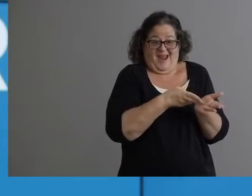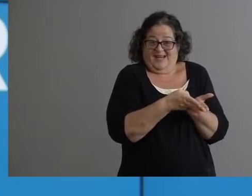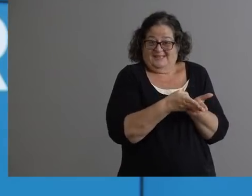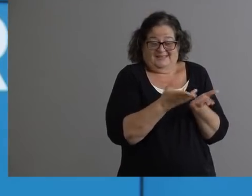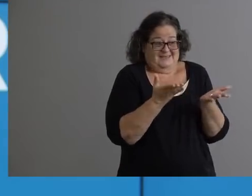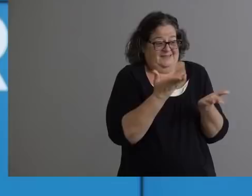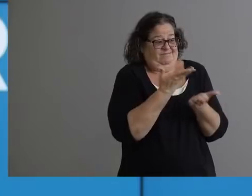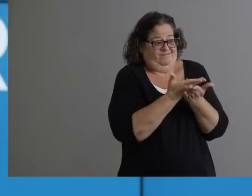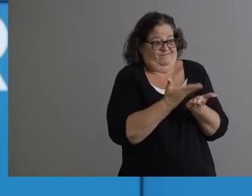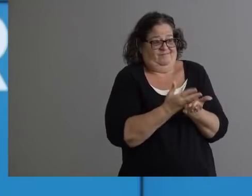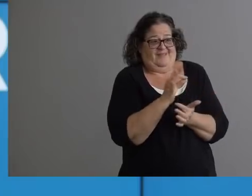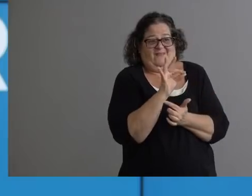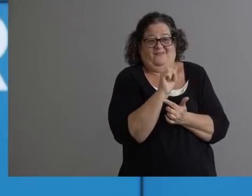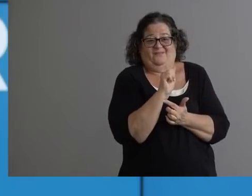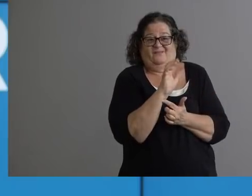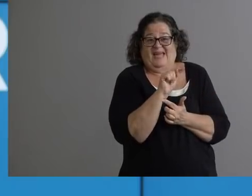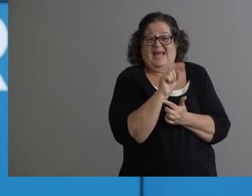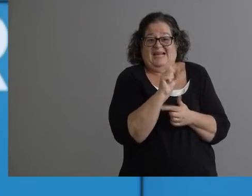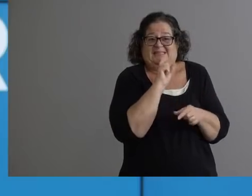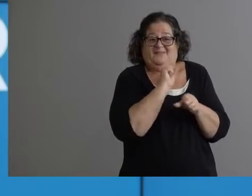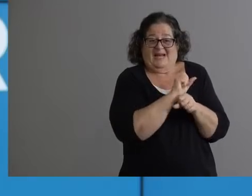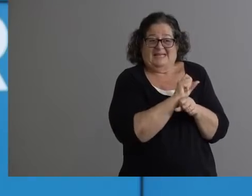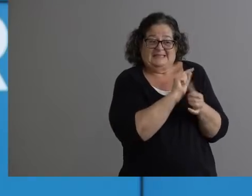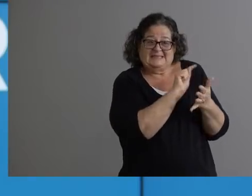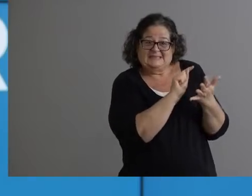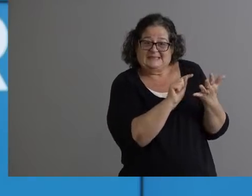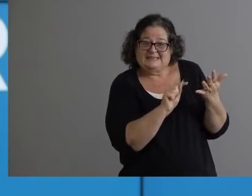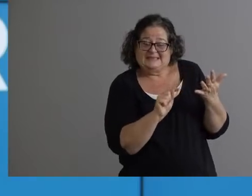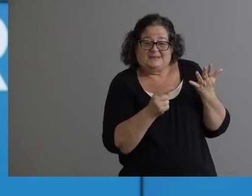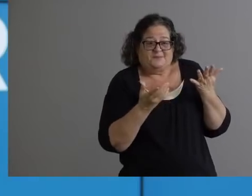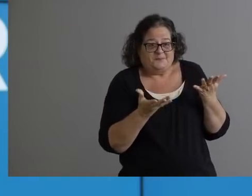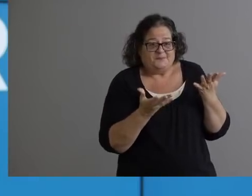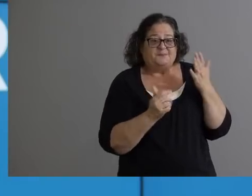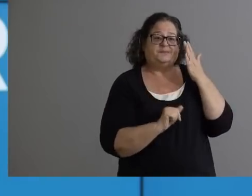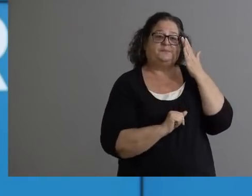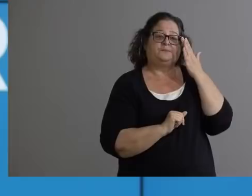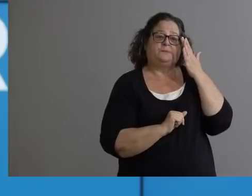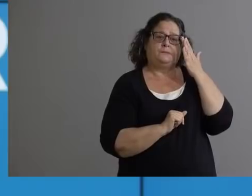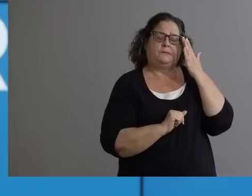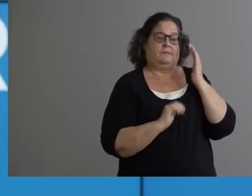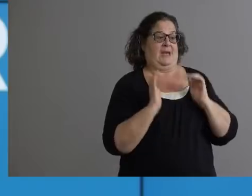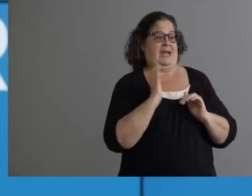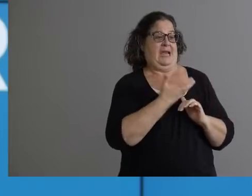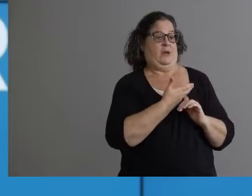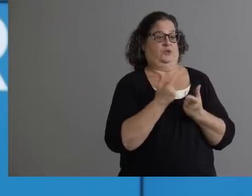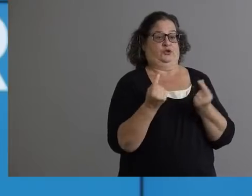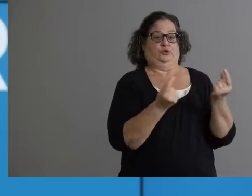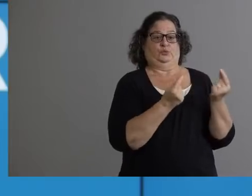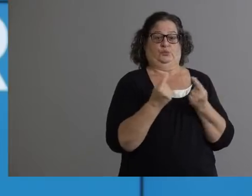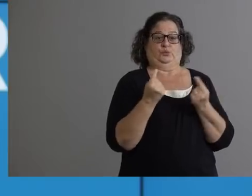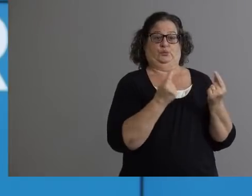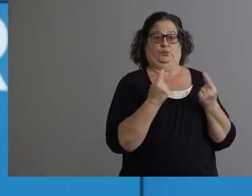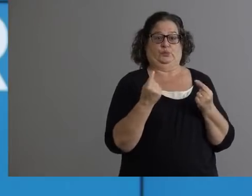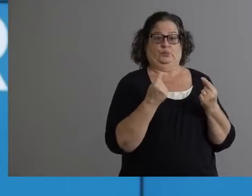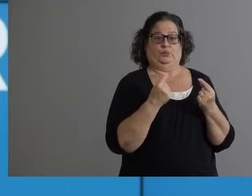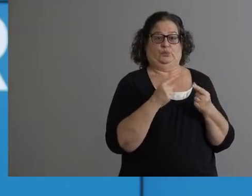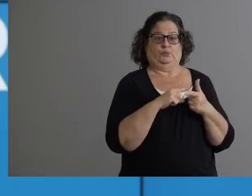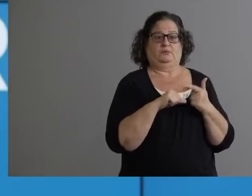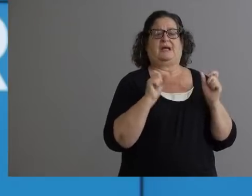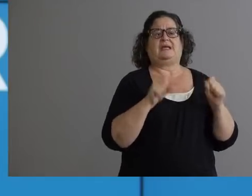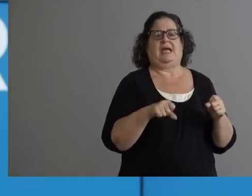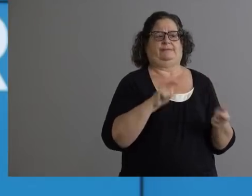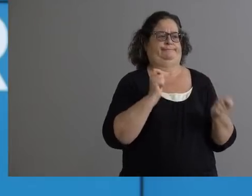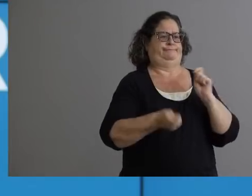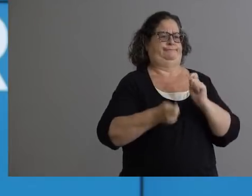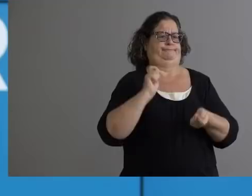the actions that can change our situations. And I'm confident on the other side of this, Arizona